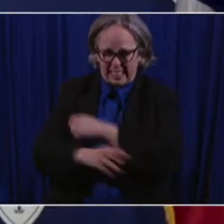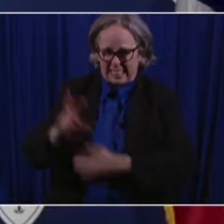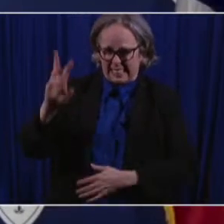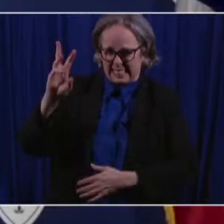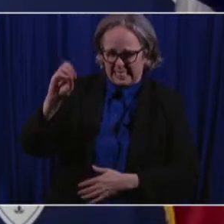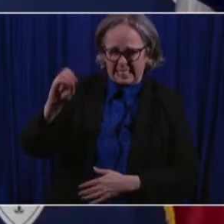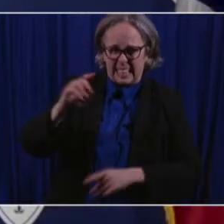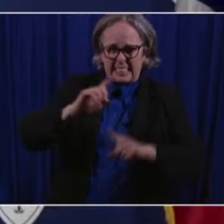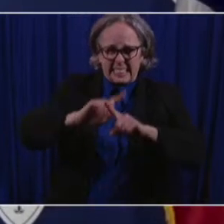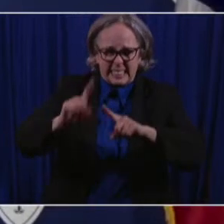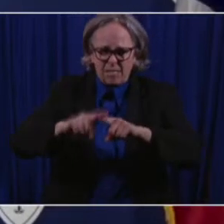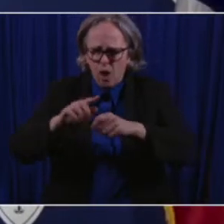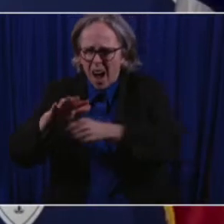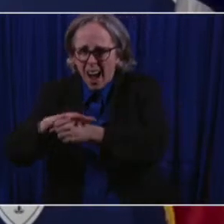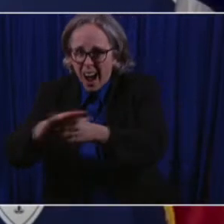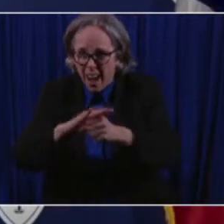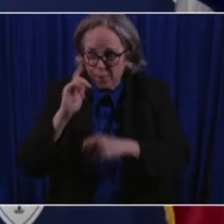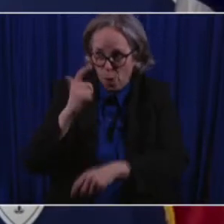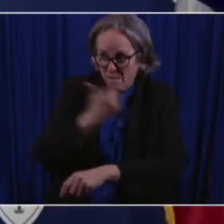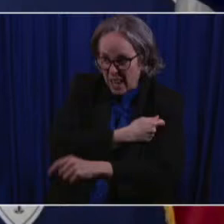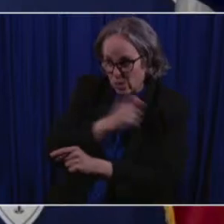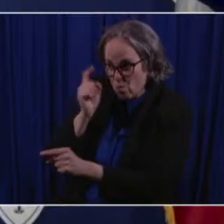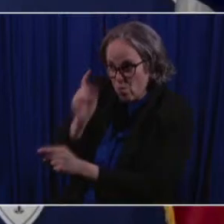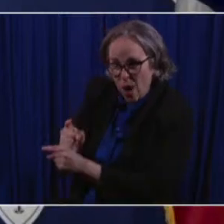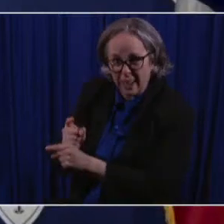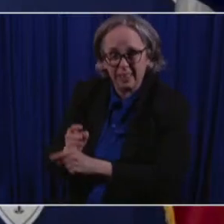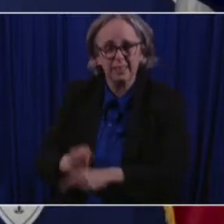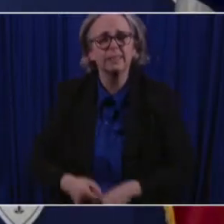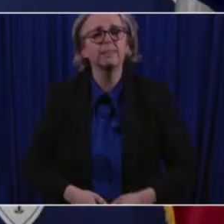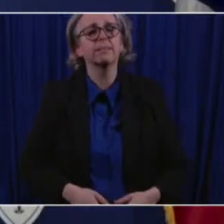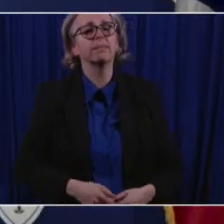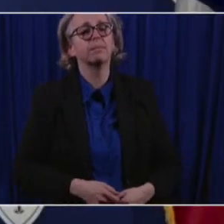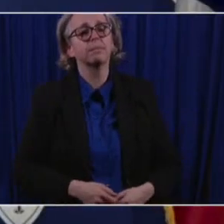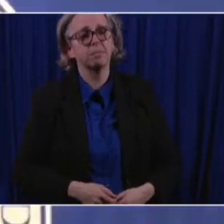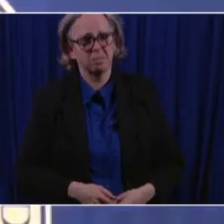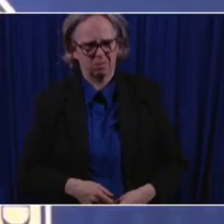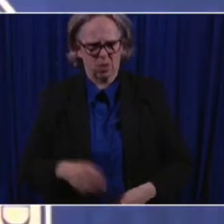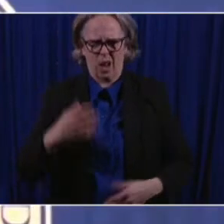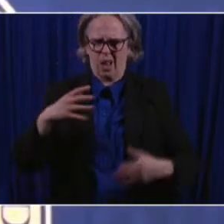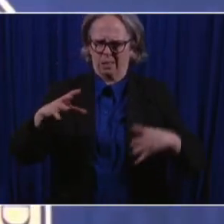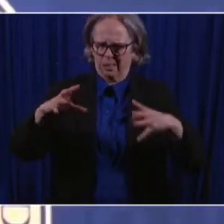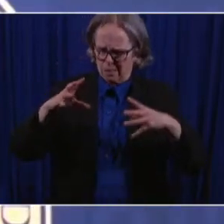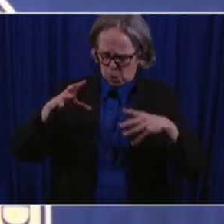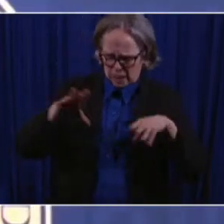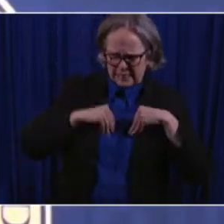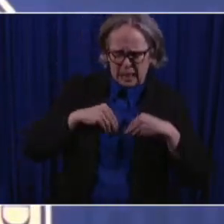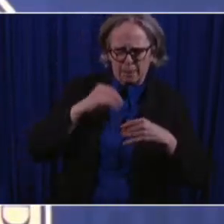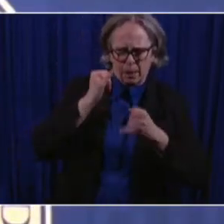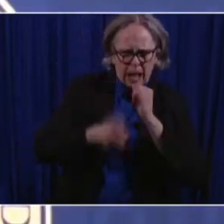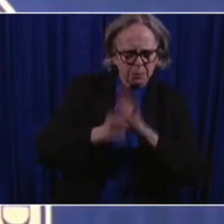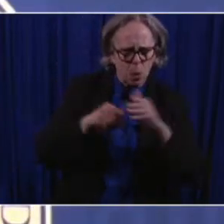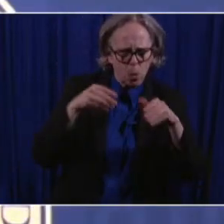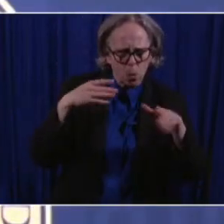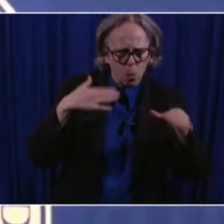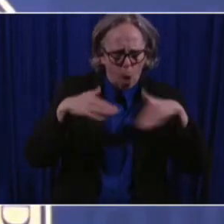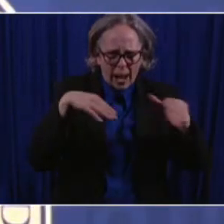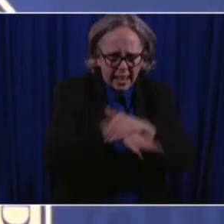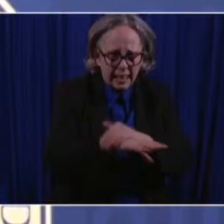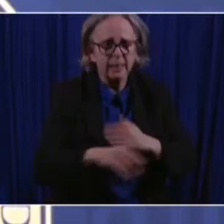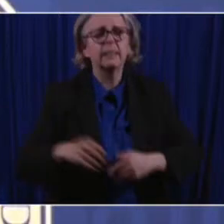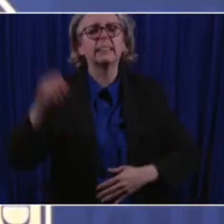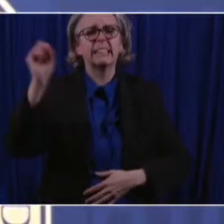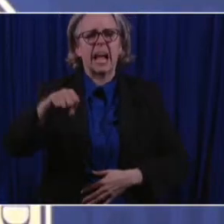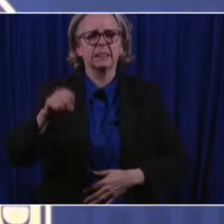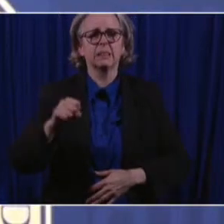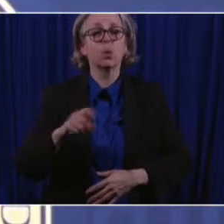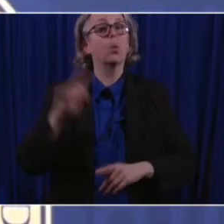outlying counties, where people can go. You're taking walk-ins now where? Well, we are going to be taking walk-ins at the rec center